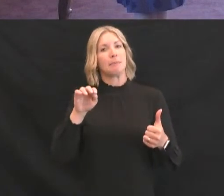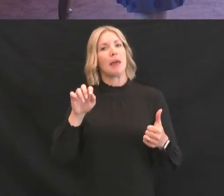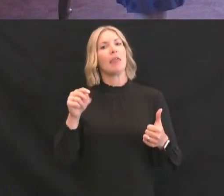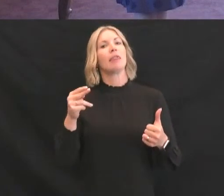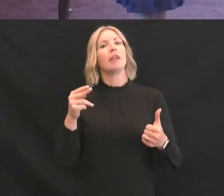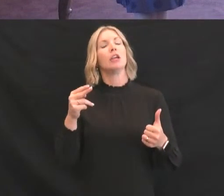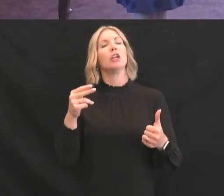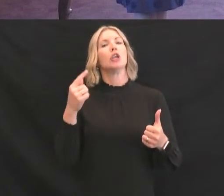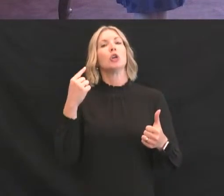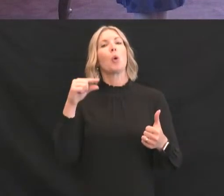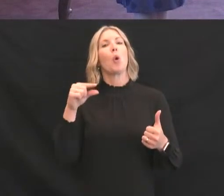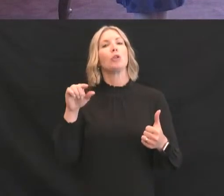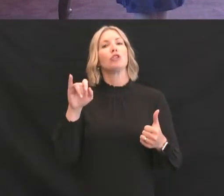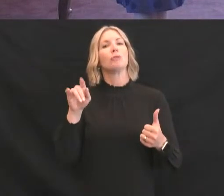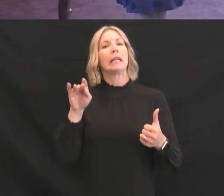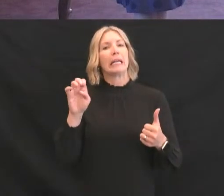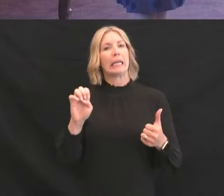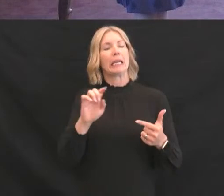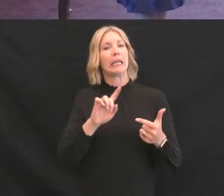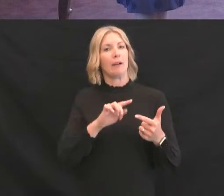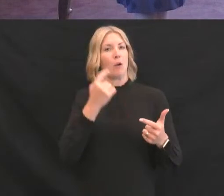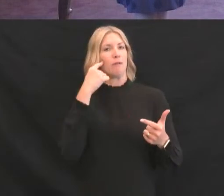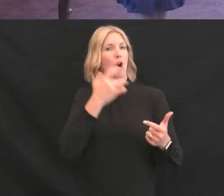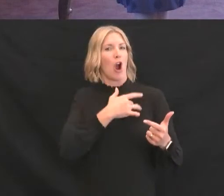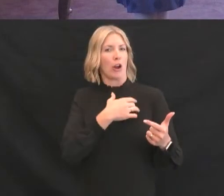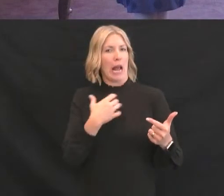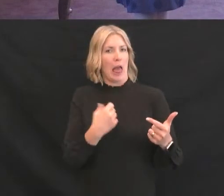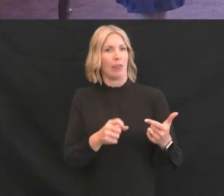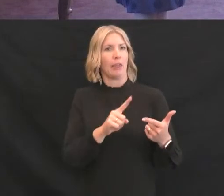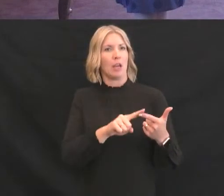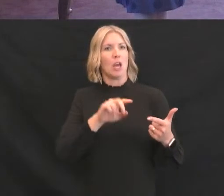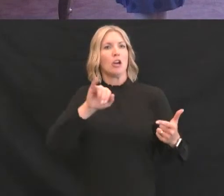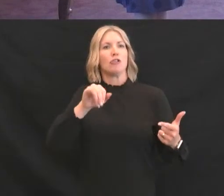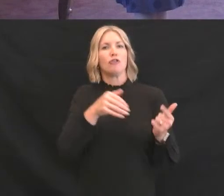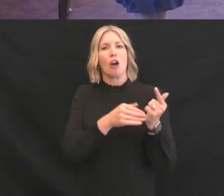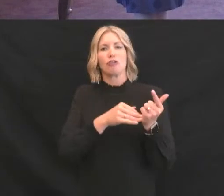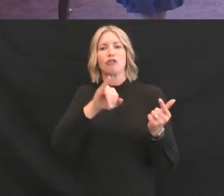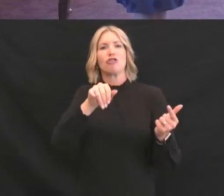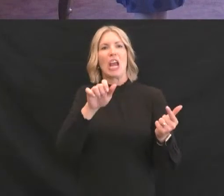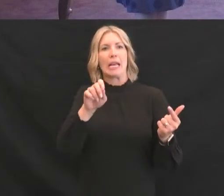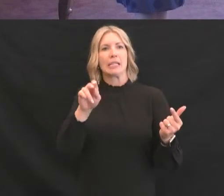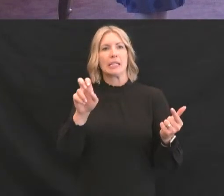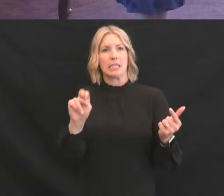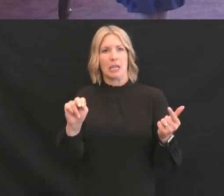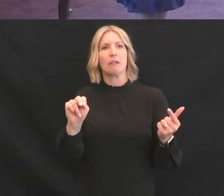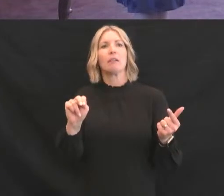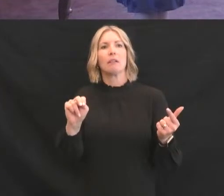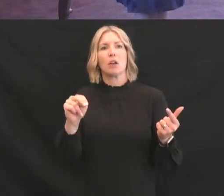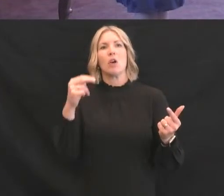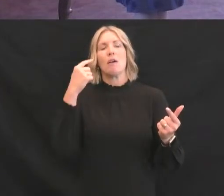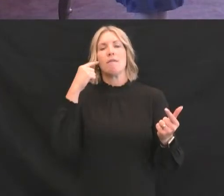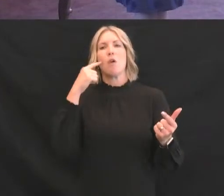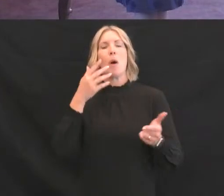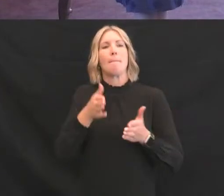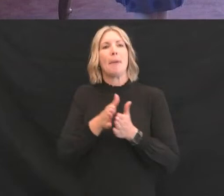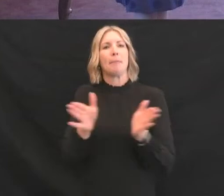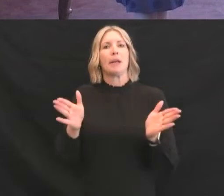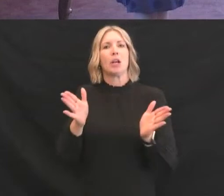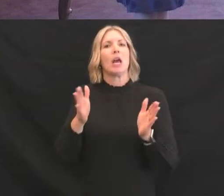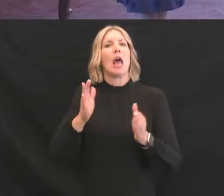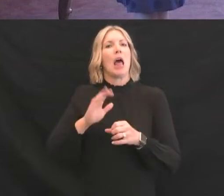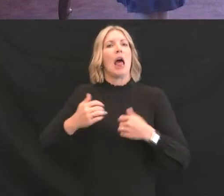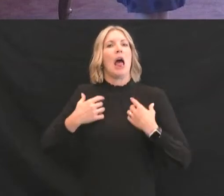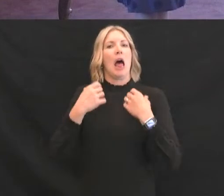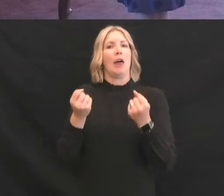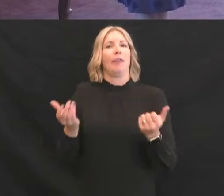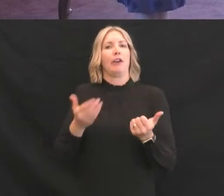health, the Janssen Ortho Incorporated Award for advancing the state-of-the-art of public health in Canada,